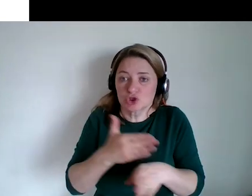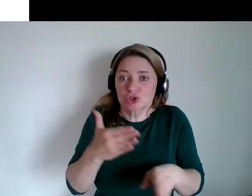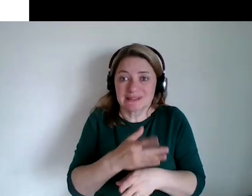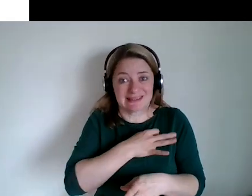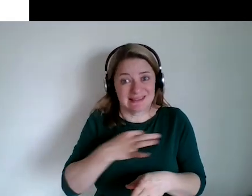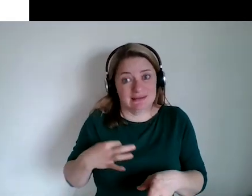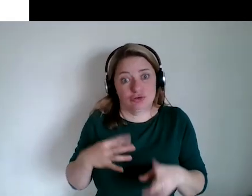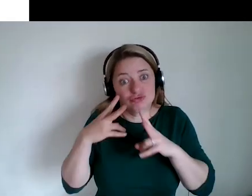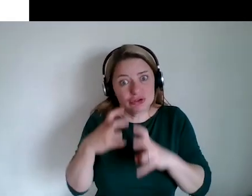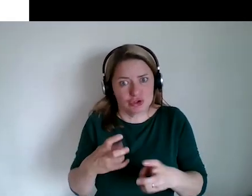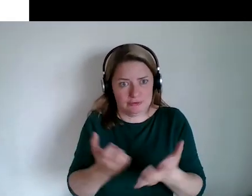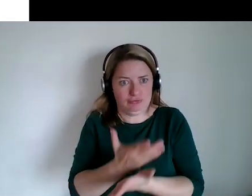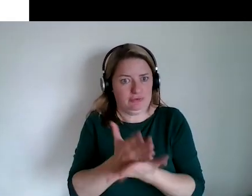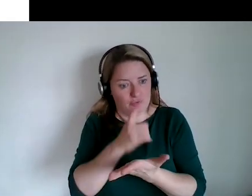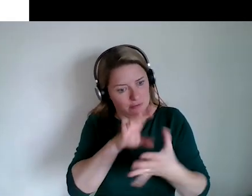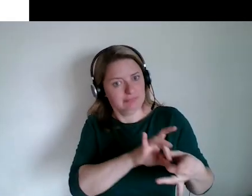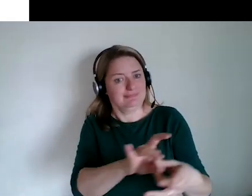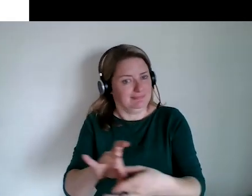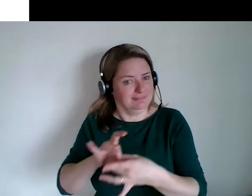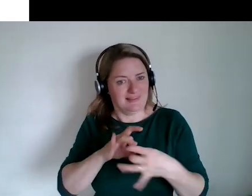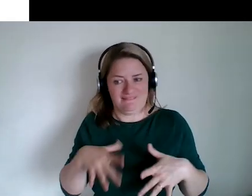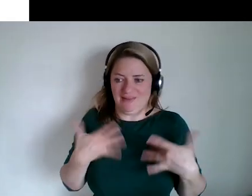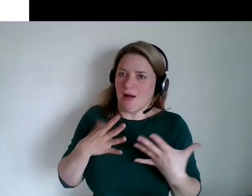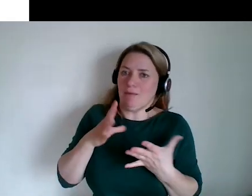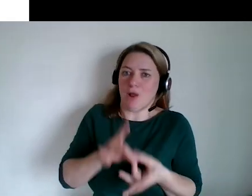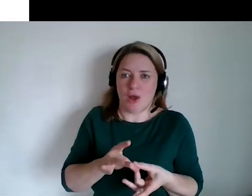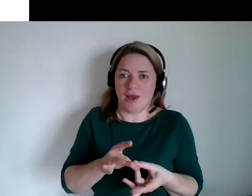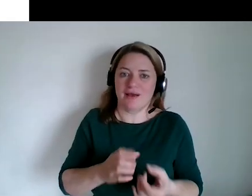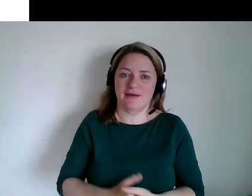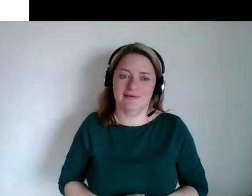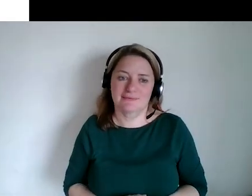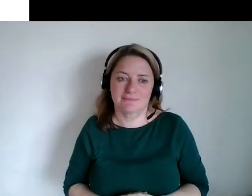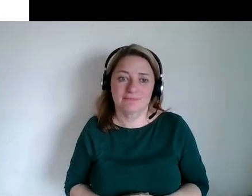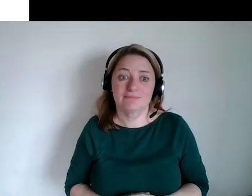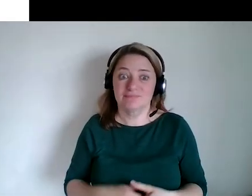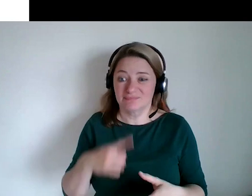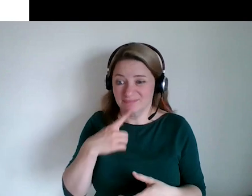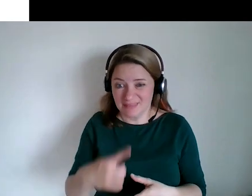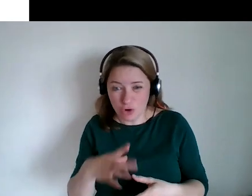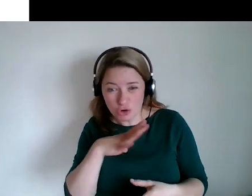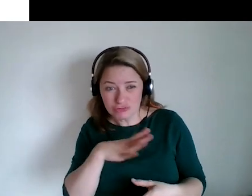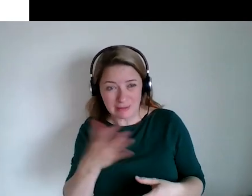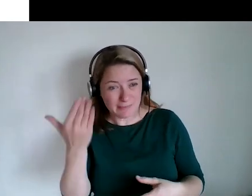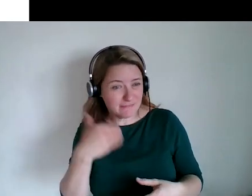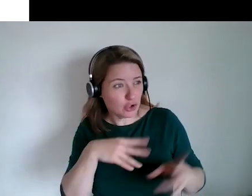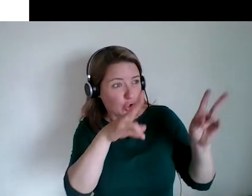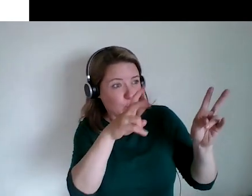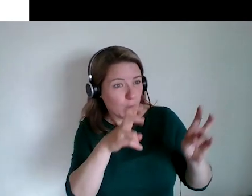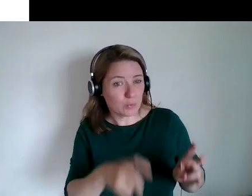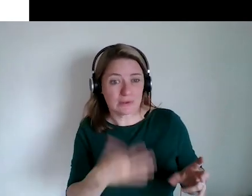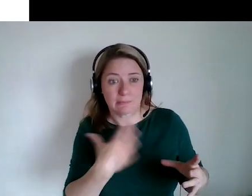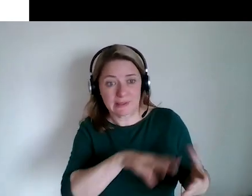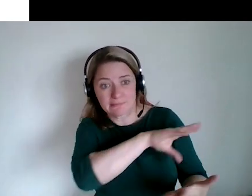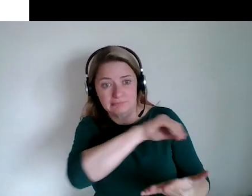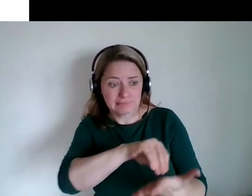research and generating a sense of belonging. Through the activities I've mentioned, we've had really powerful, really productive,